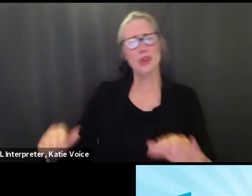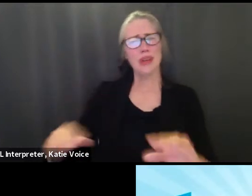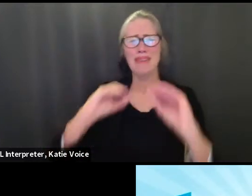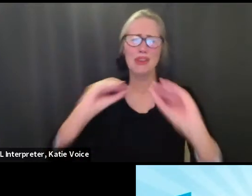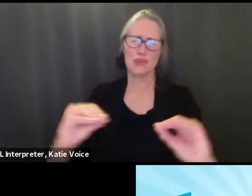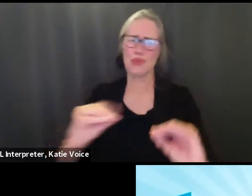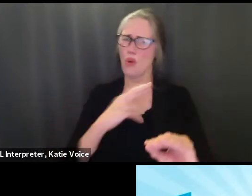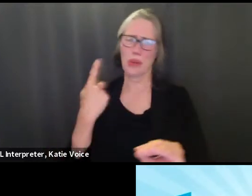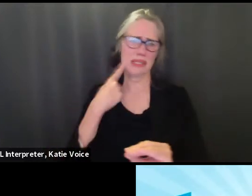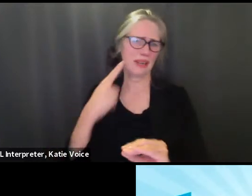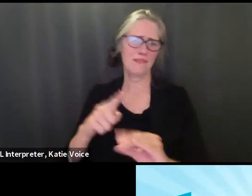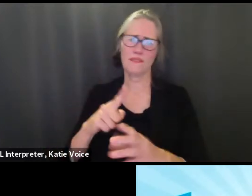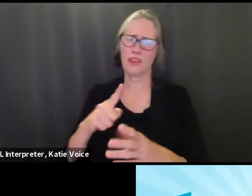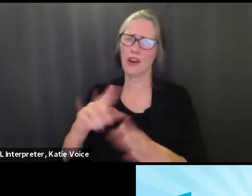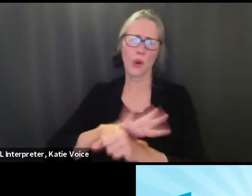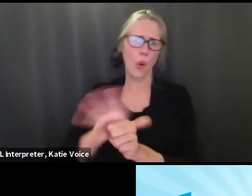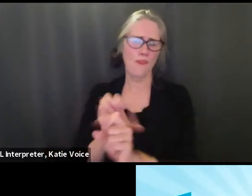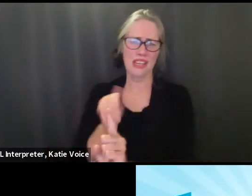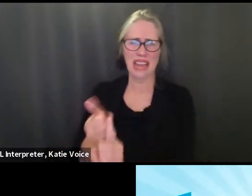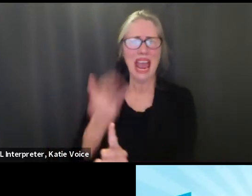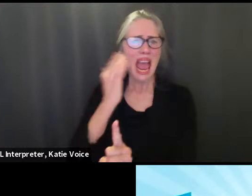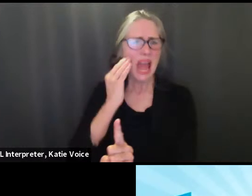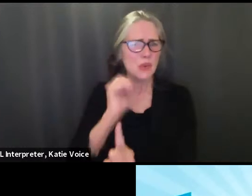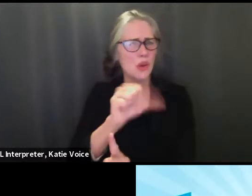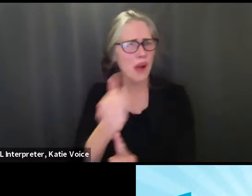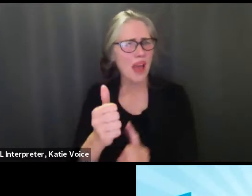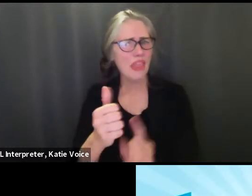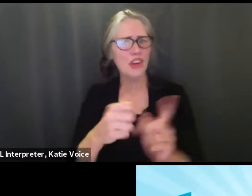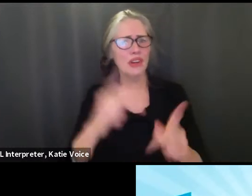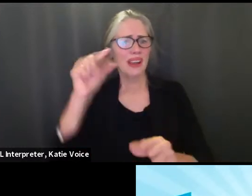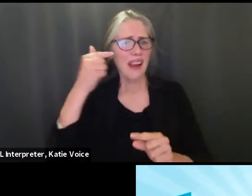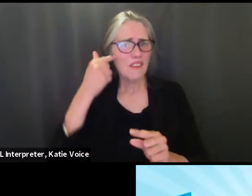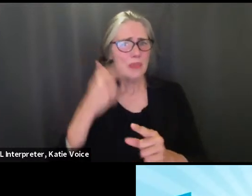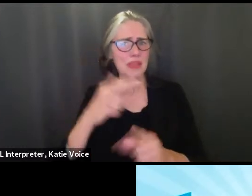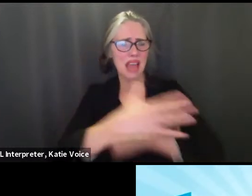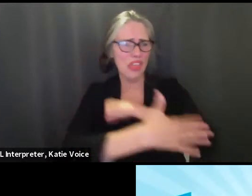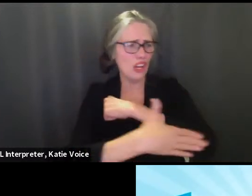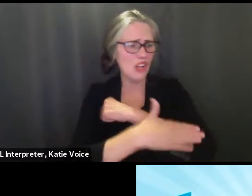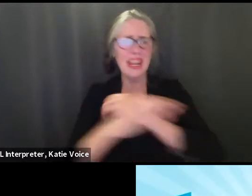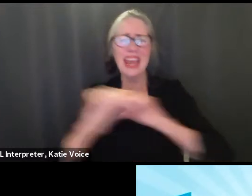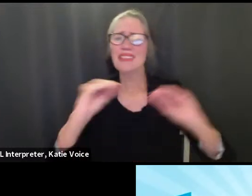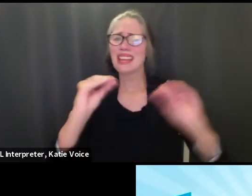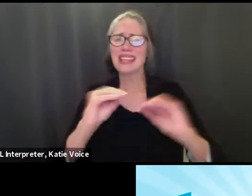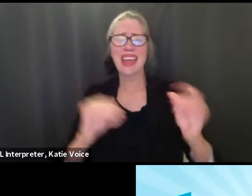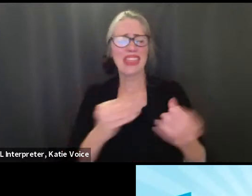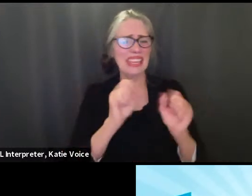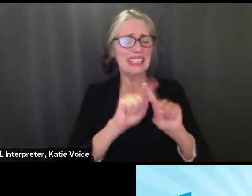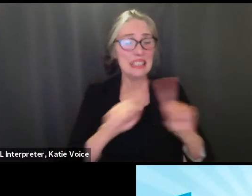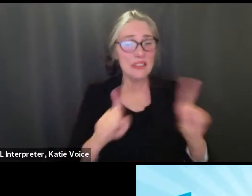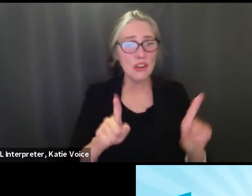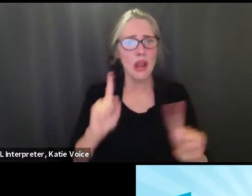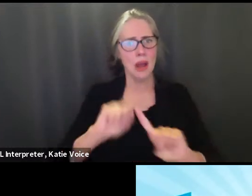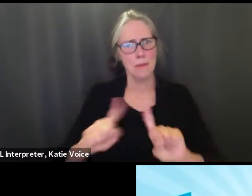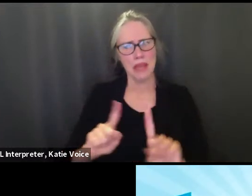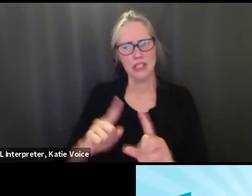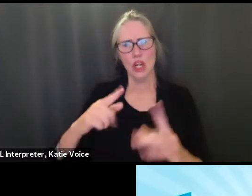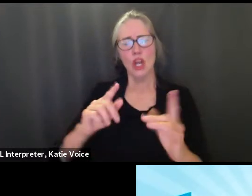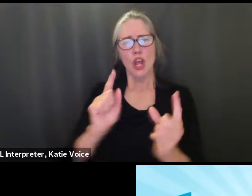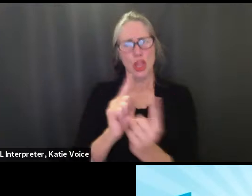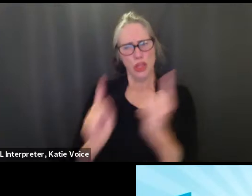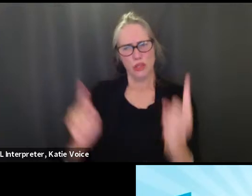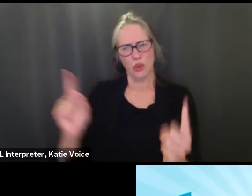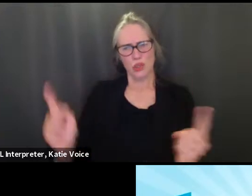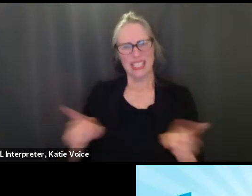know from other states and countries who have done things differently that masking and social distancing in school did not change the number of cases and